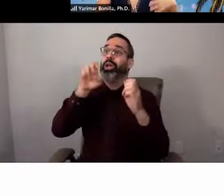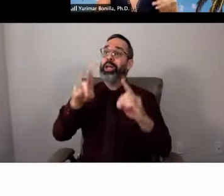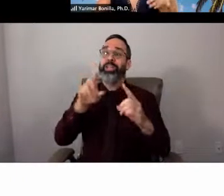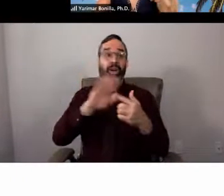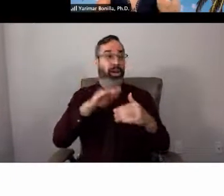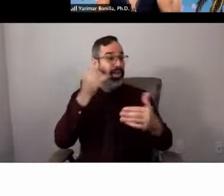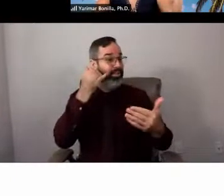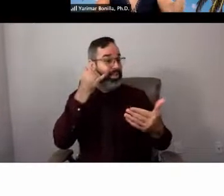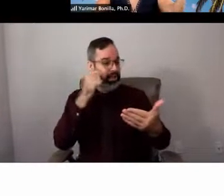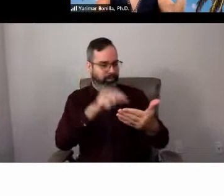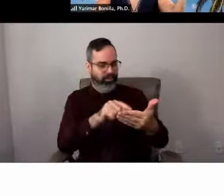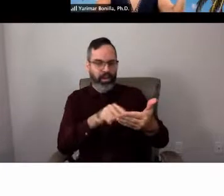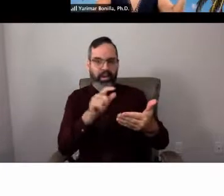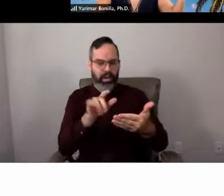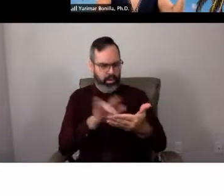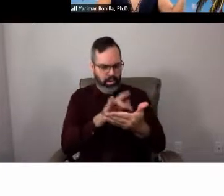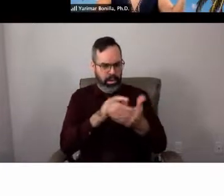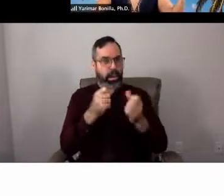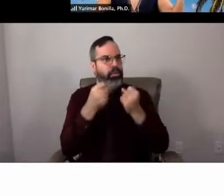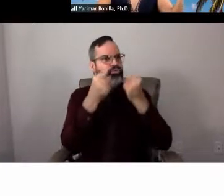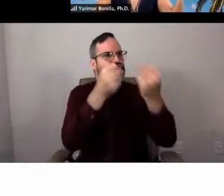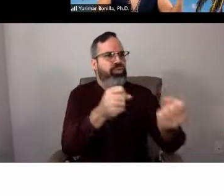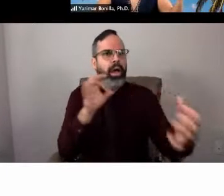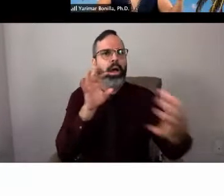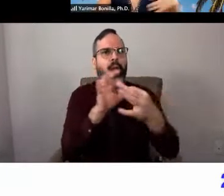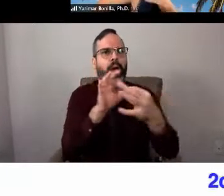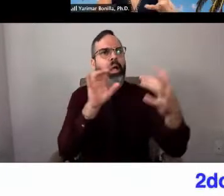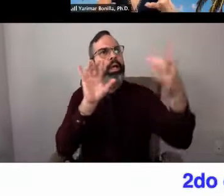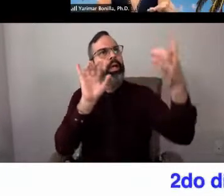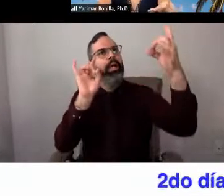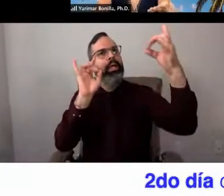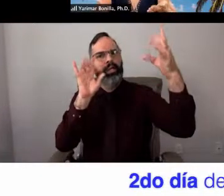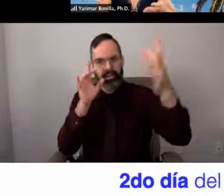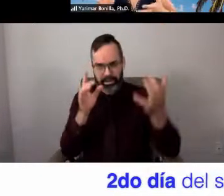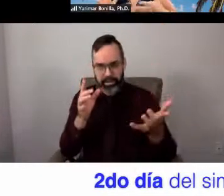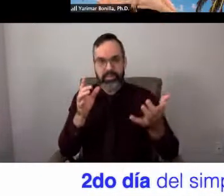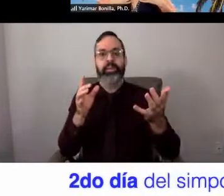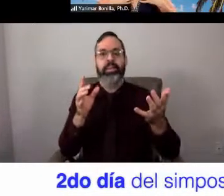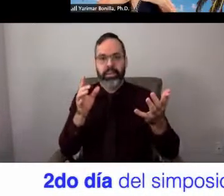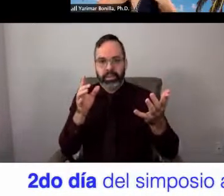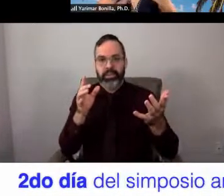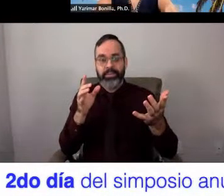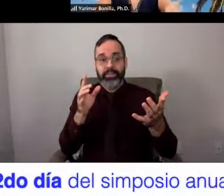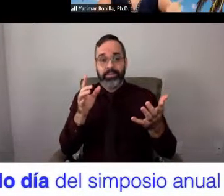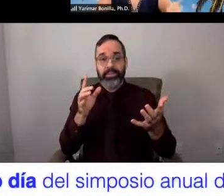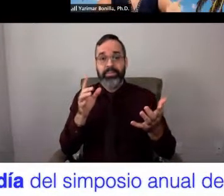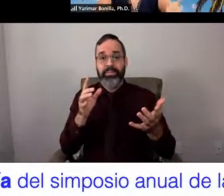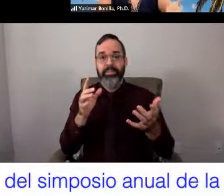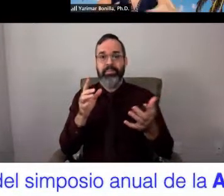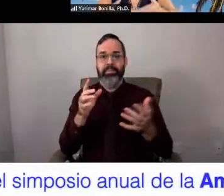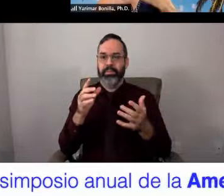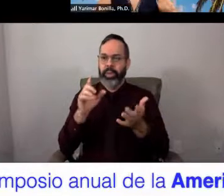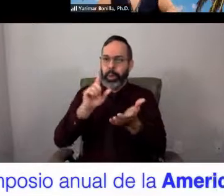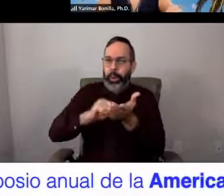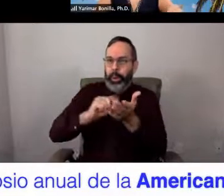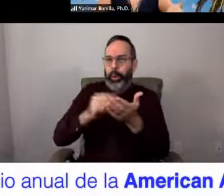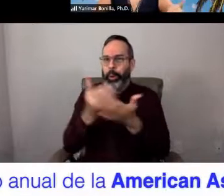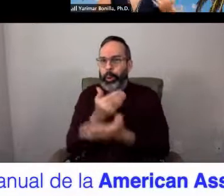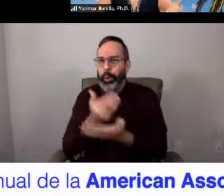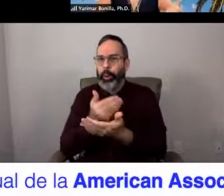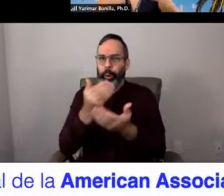they might have to drive somewhere to get a connection even from that, which we've seen news articles in El Nuevo Dia about